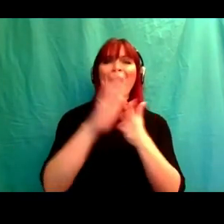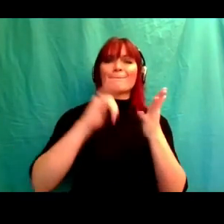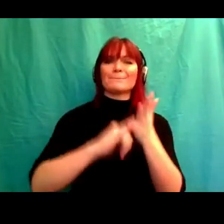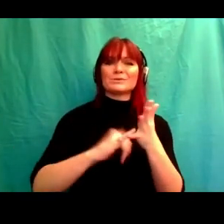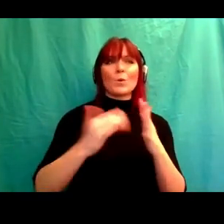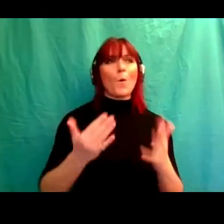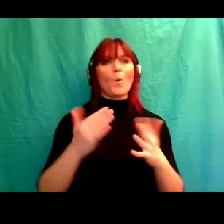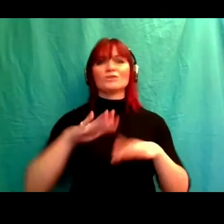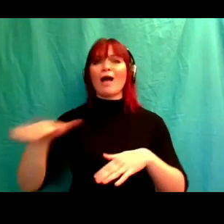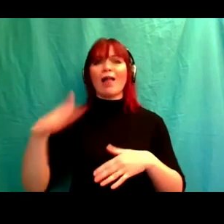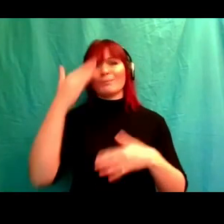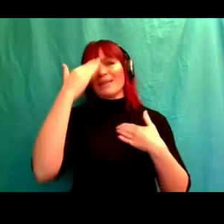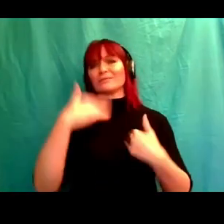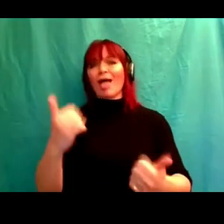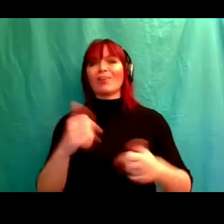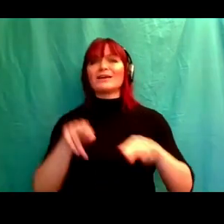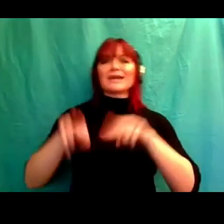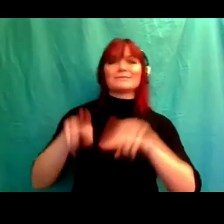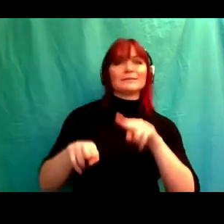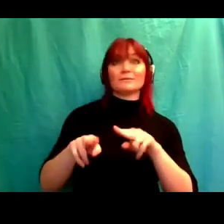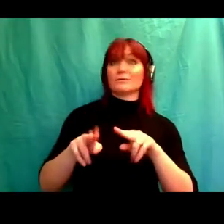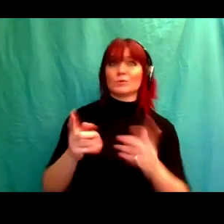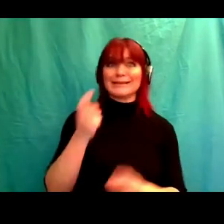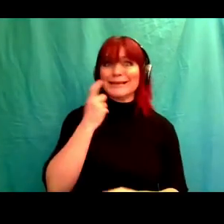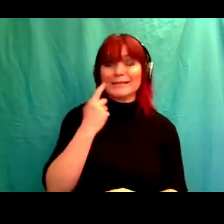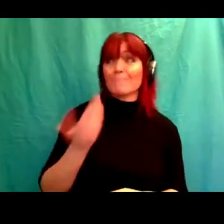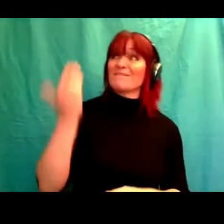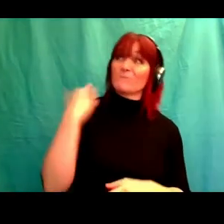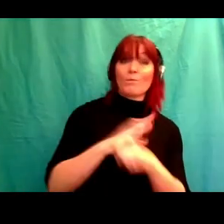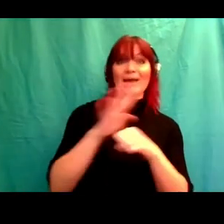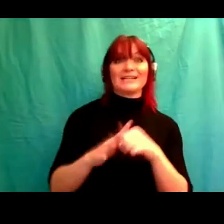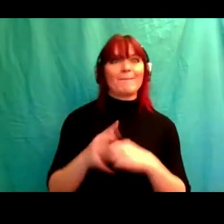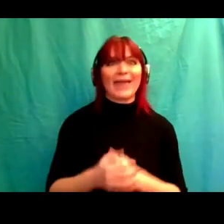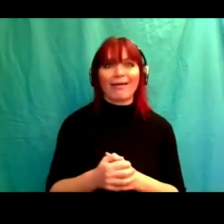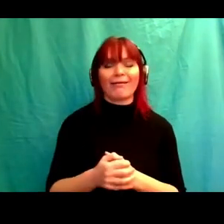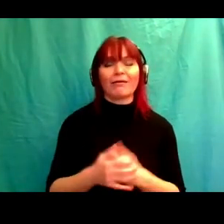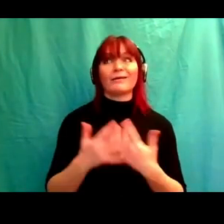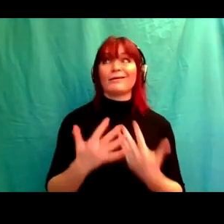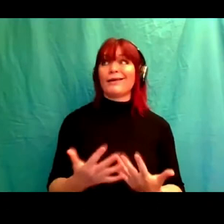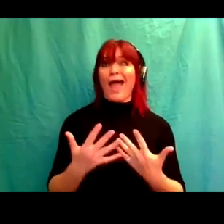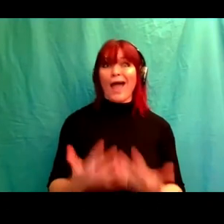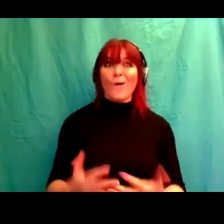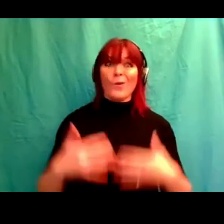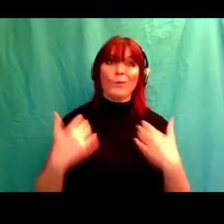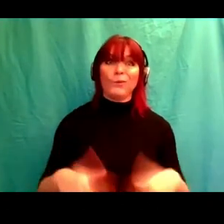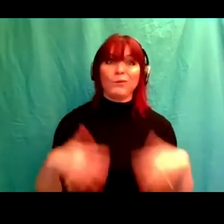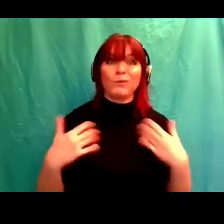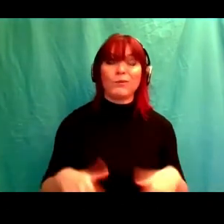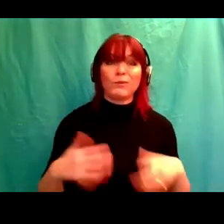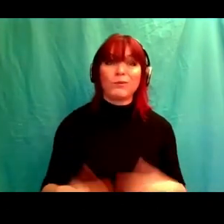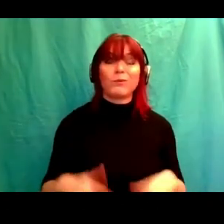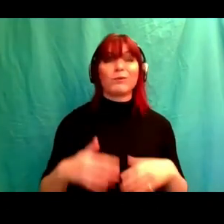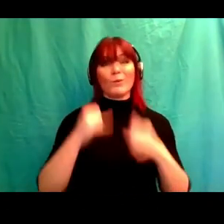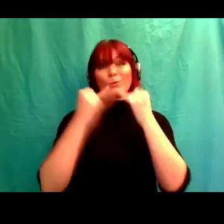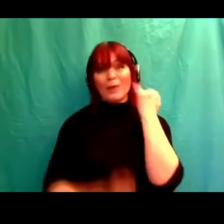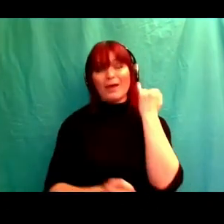get an urgent operation or you know, a short wait in an A&E department. So I think one of the lessons that should be